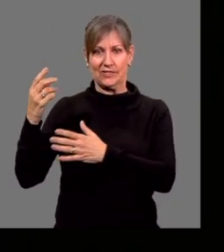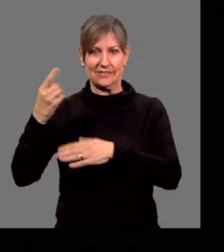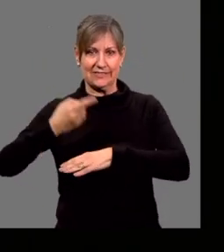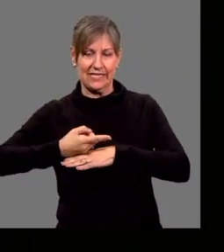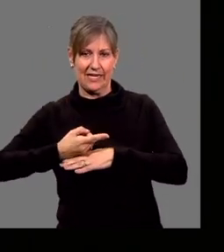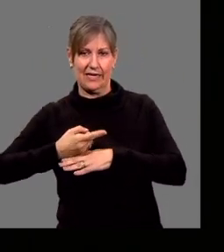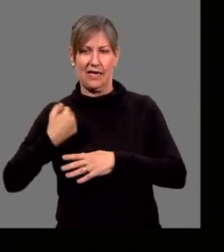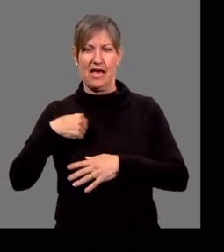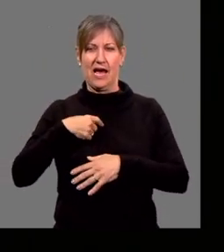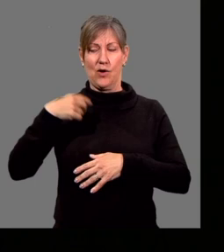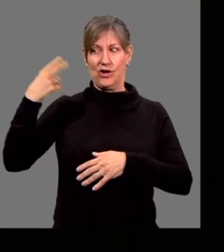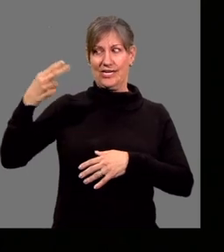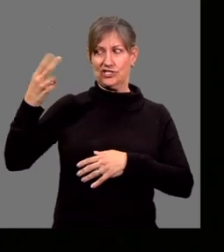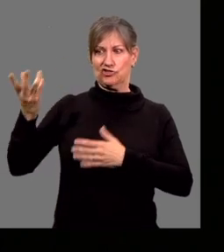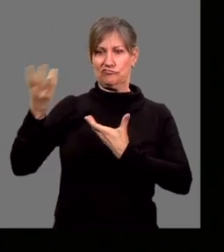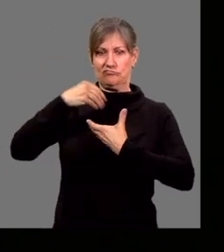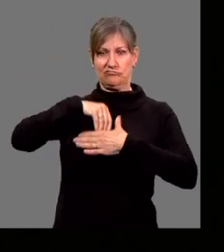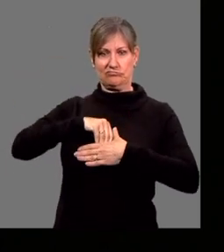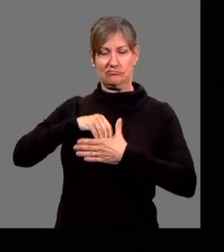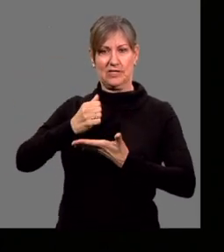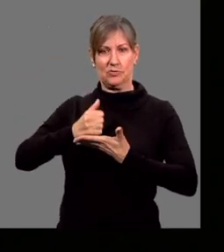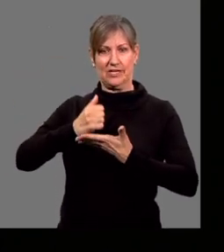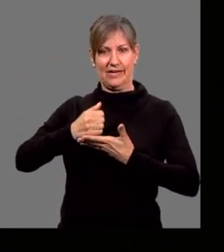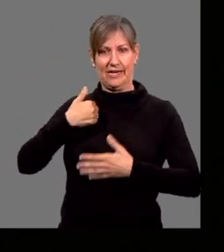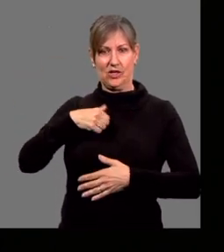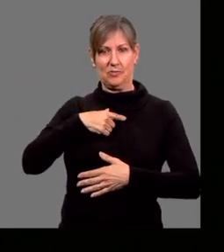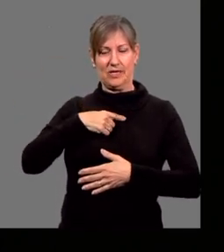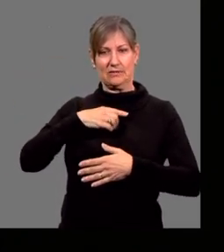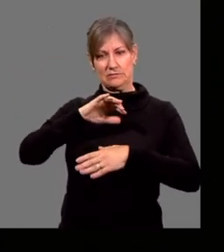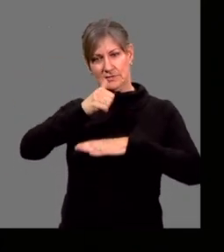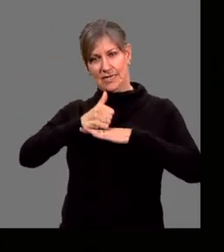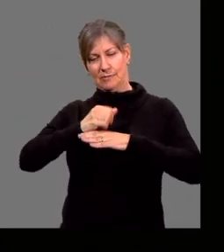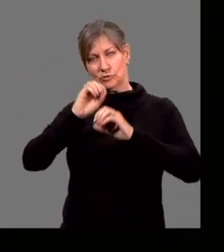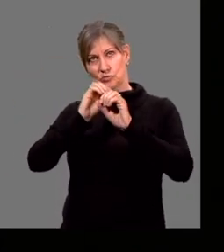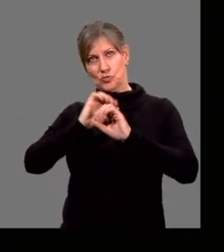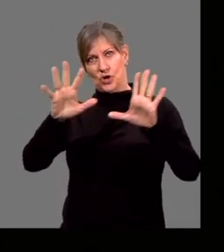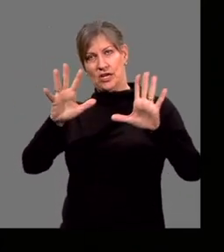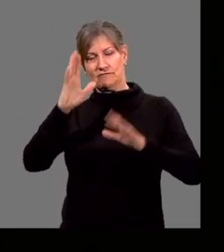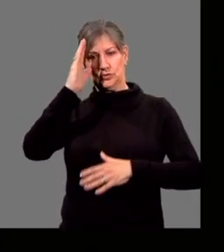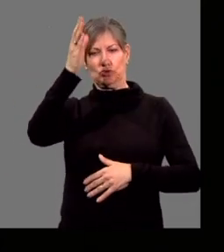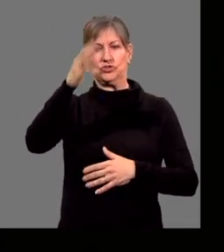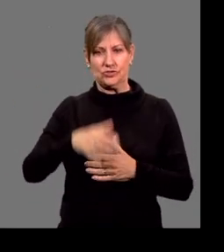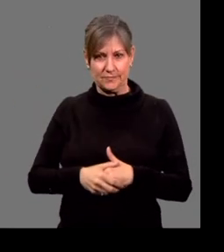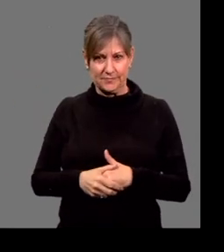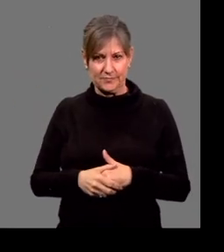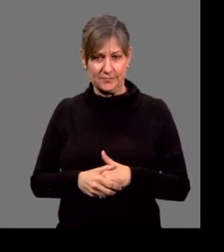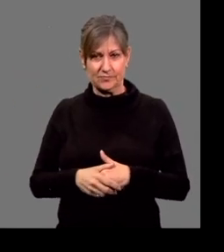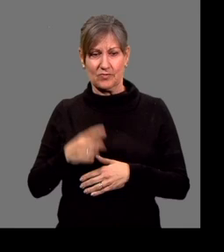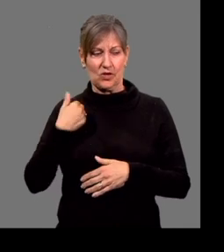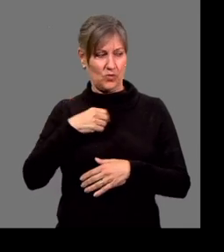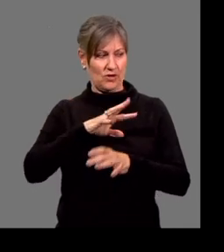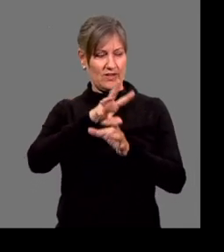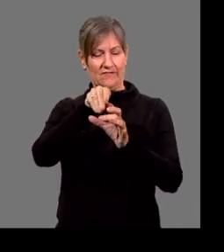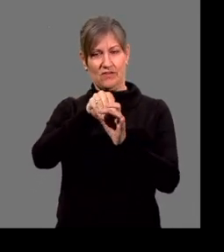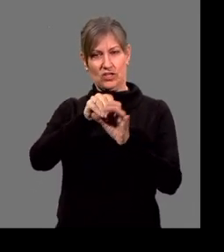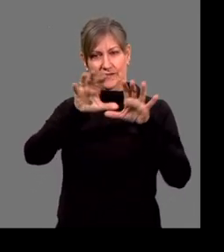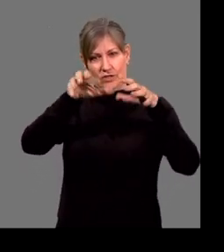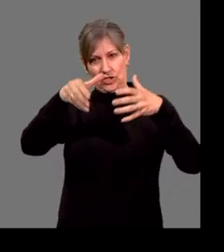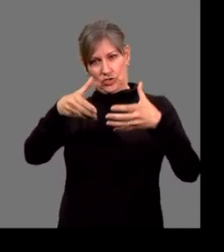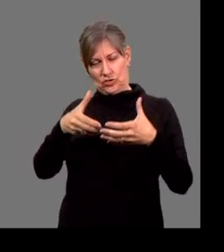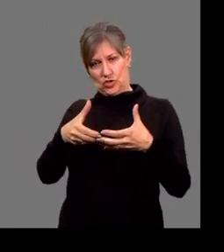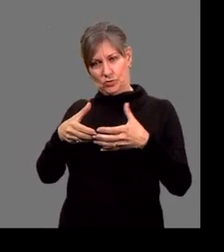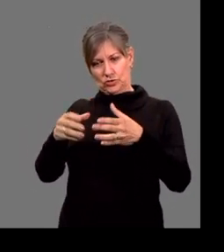day. We carry our history with us, and it will help us create a bright and beautiful future. We are a part of a